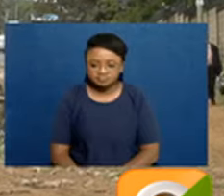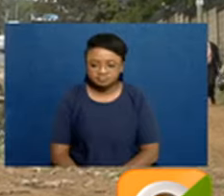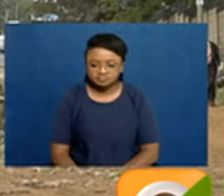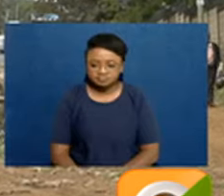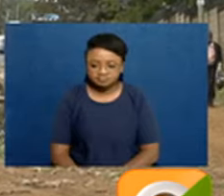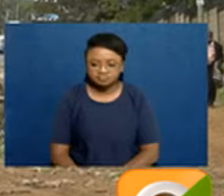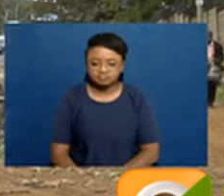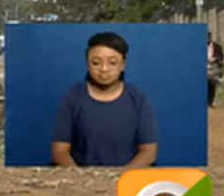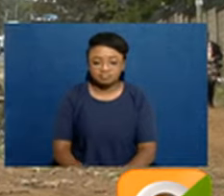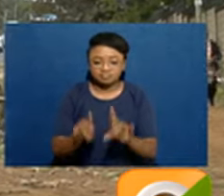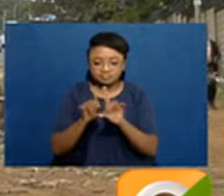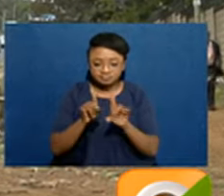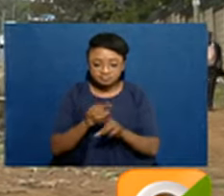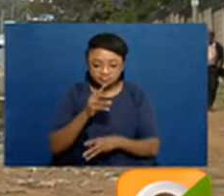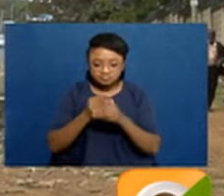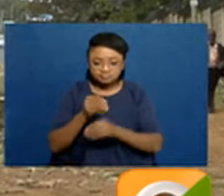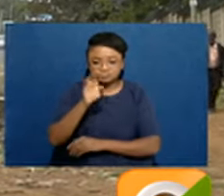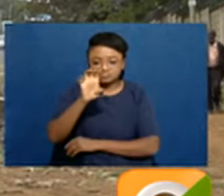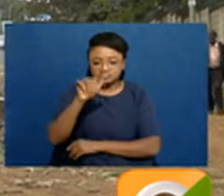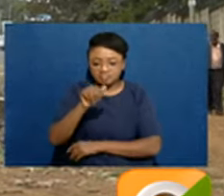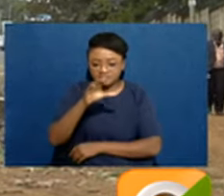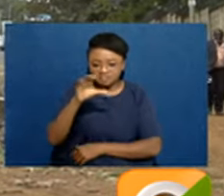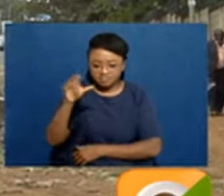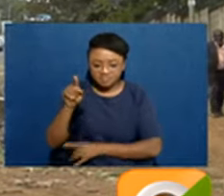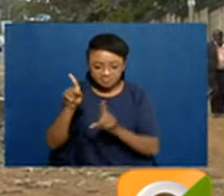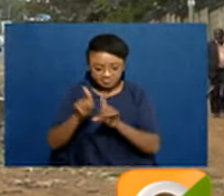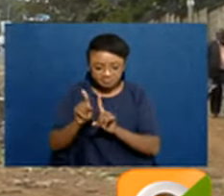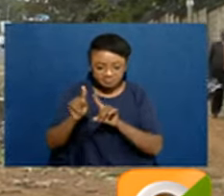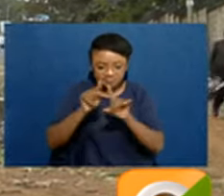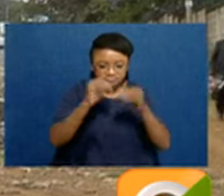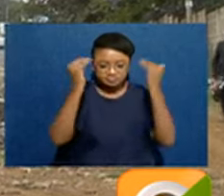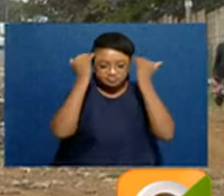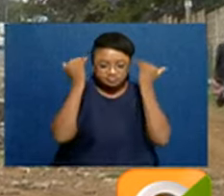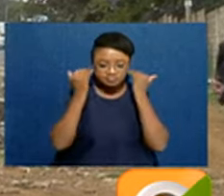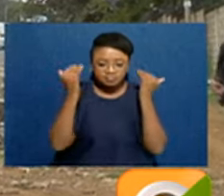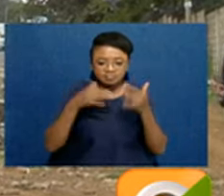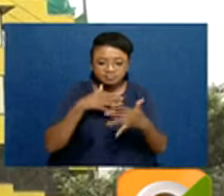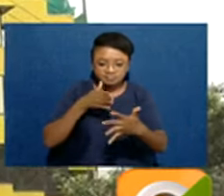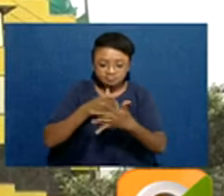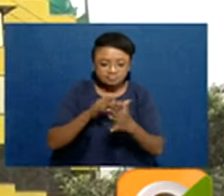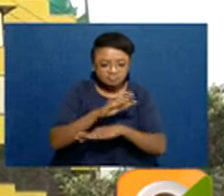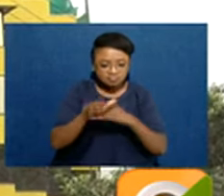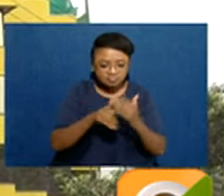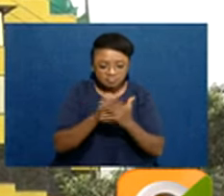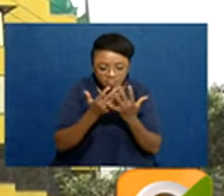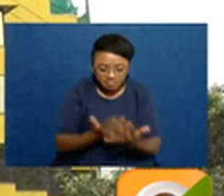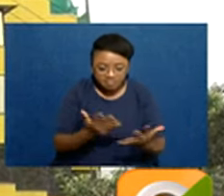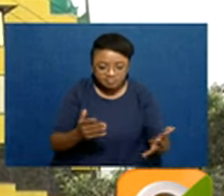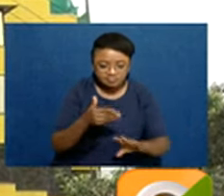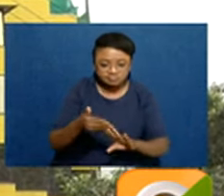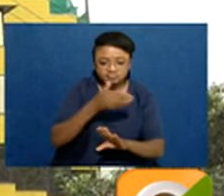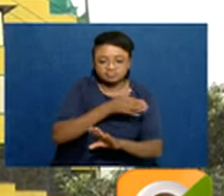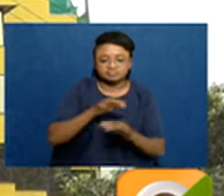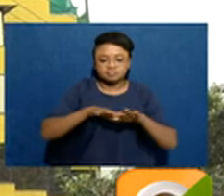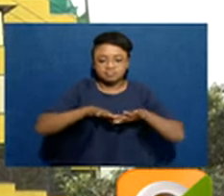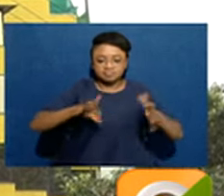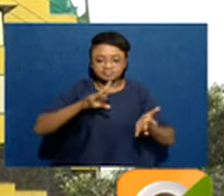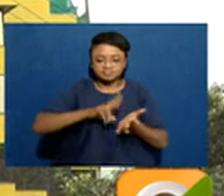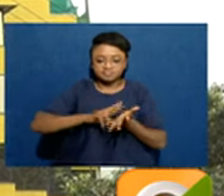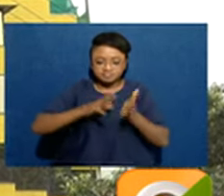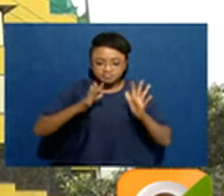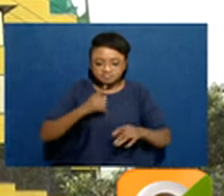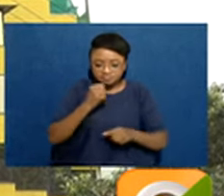At the same time, the anti-corruption body has moved to court seeking to freeze assets of a former lands registrar who was based